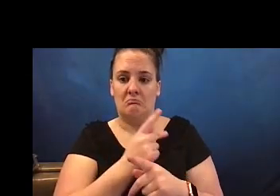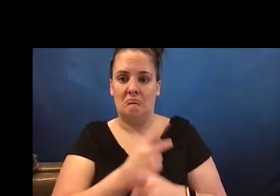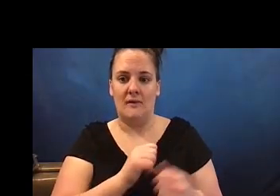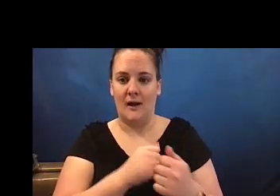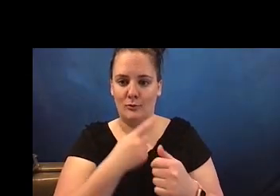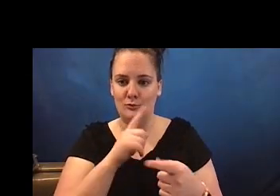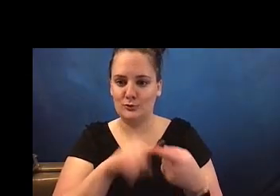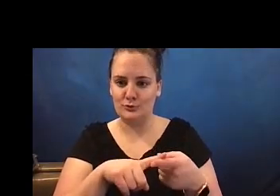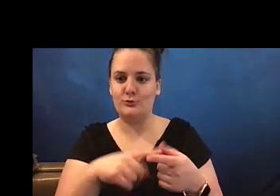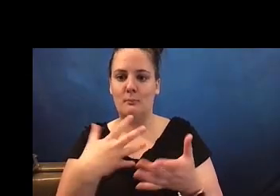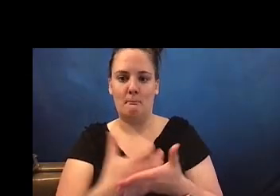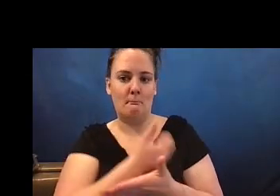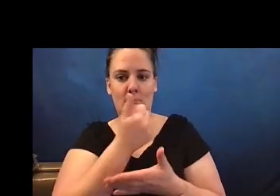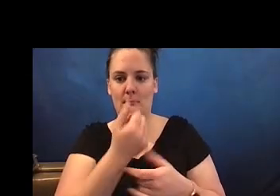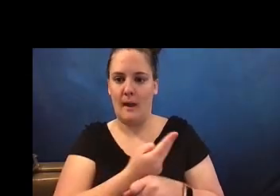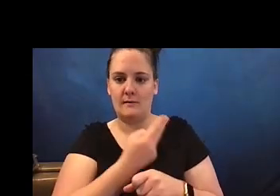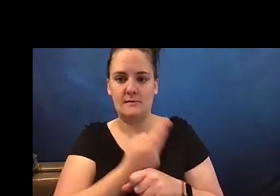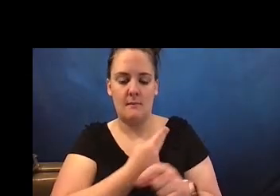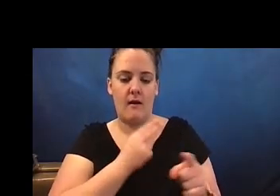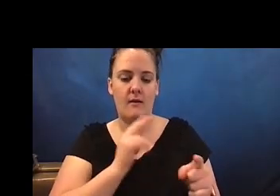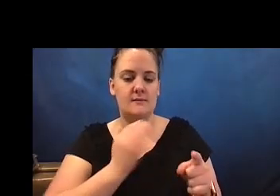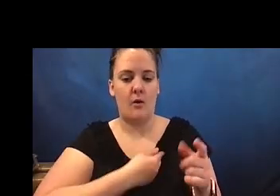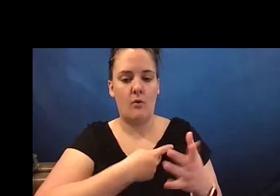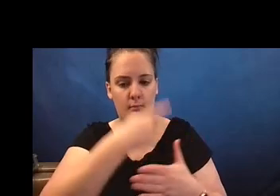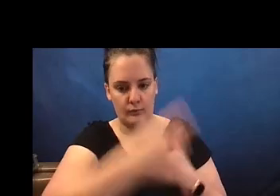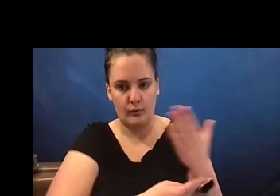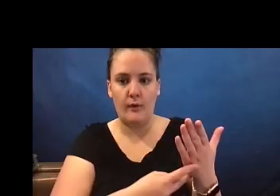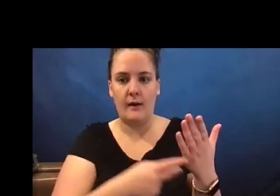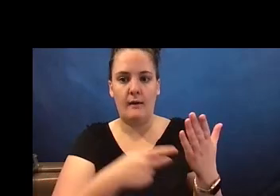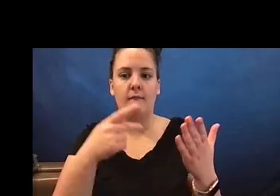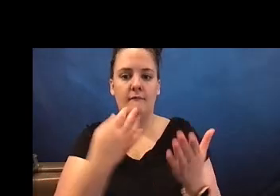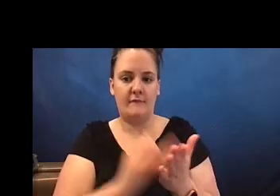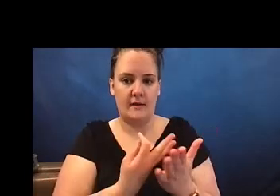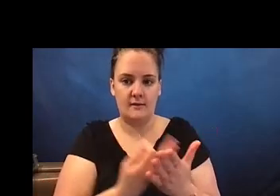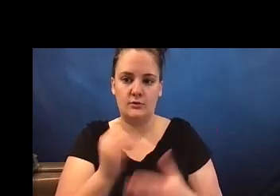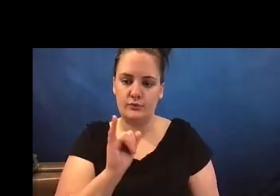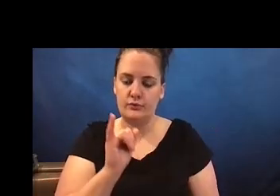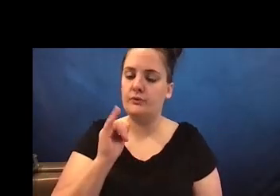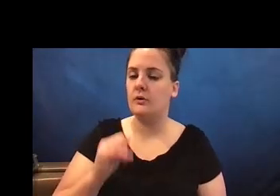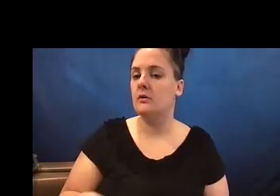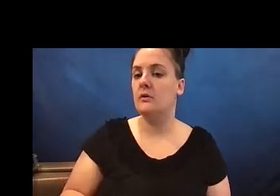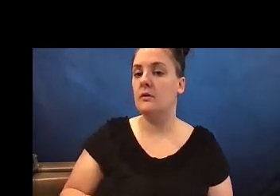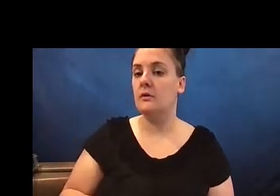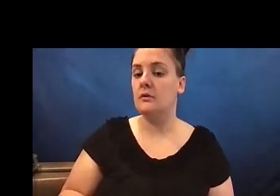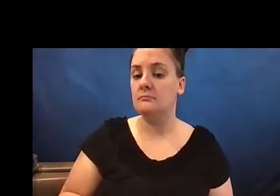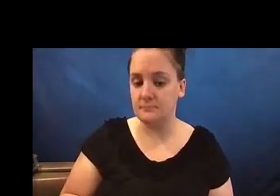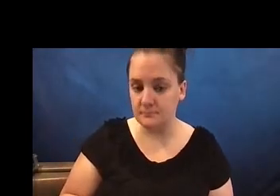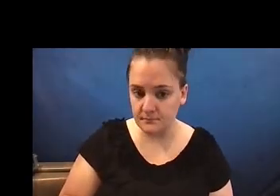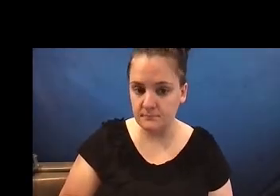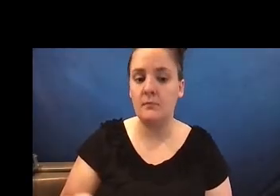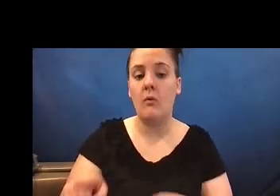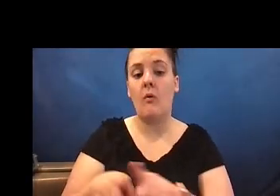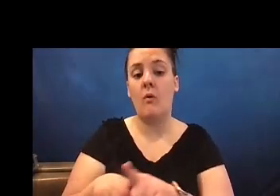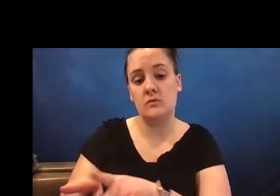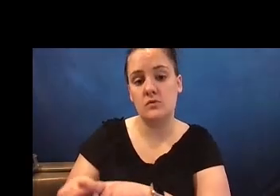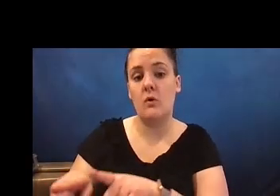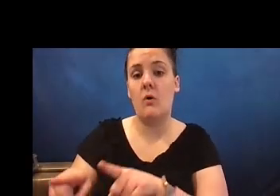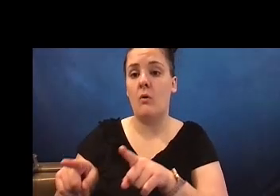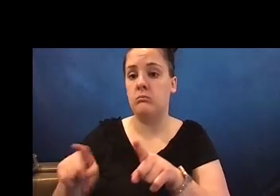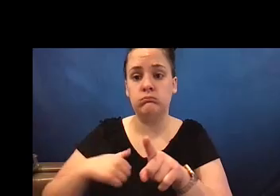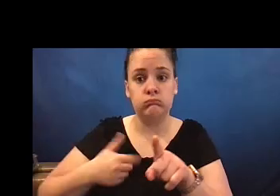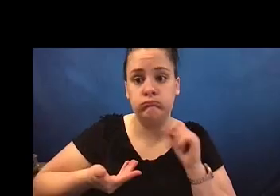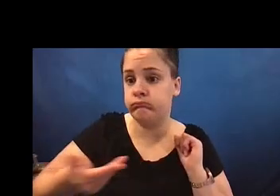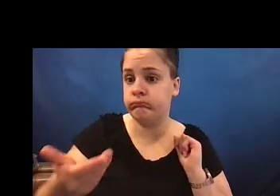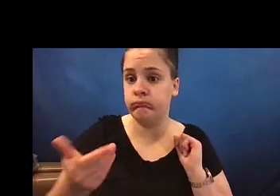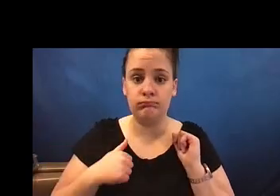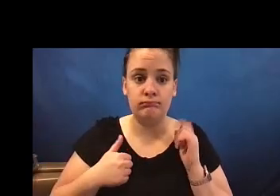our programs. So yeah, just really looking forward to more collaboration there. Yeah, and invitation to all ideas.